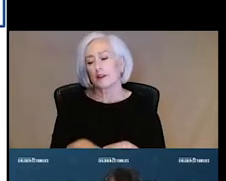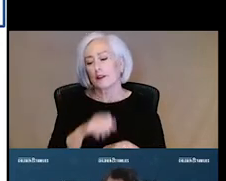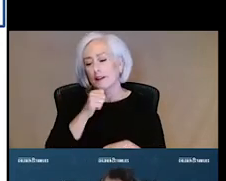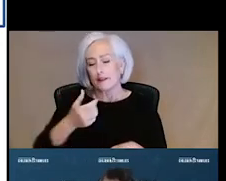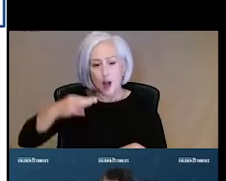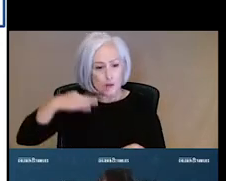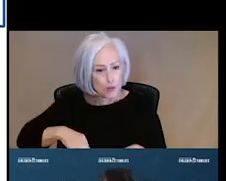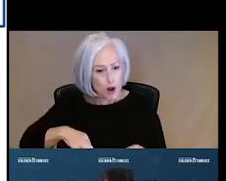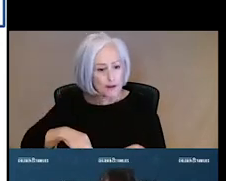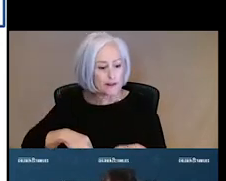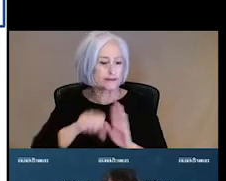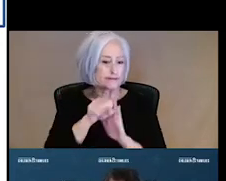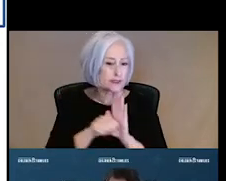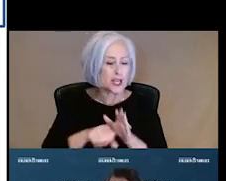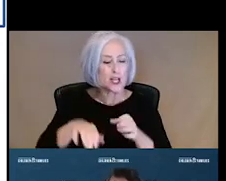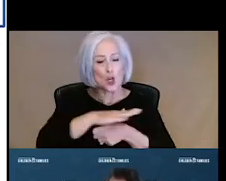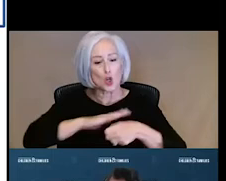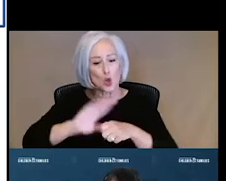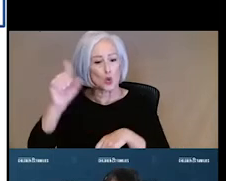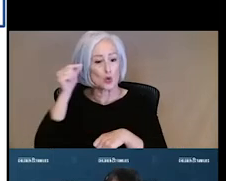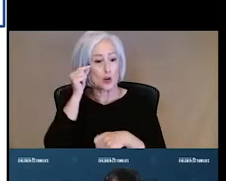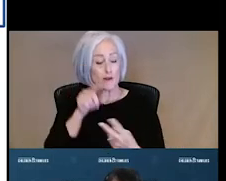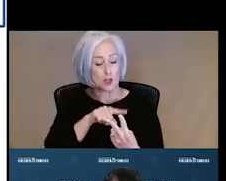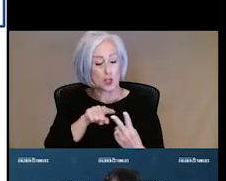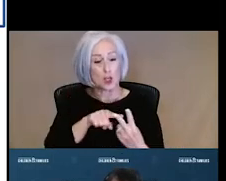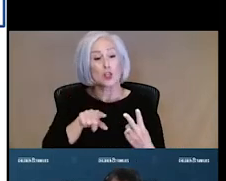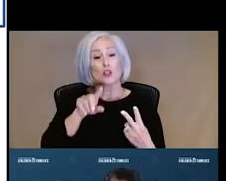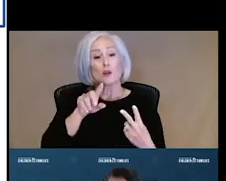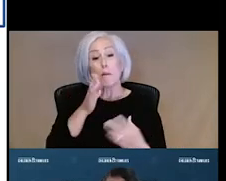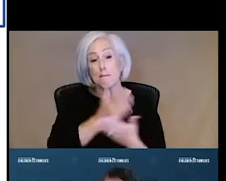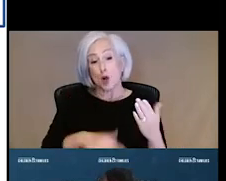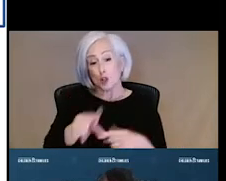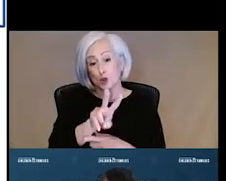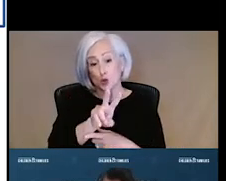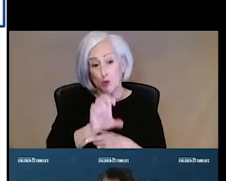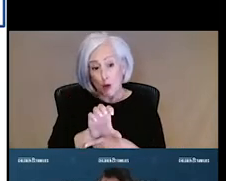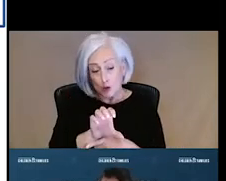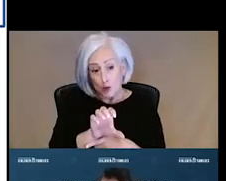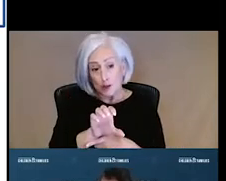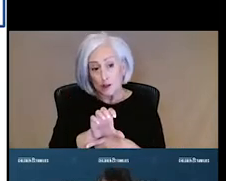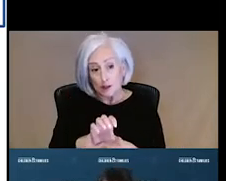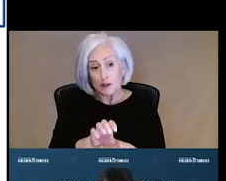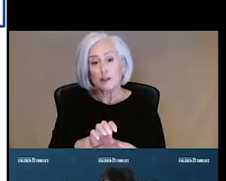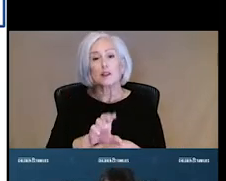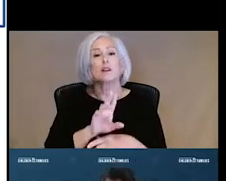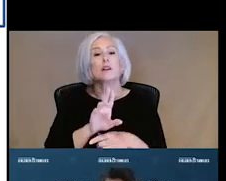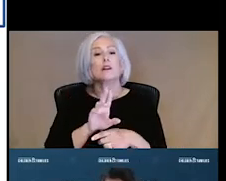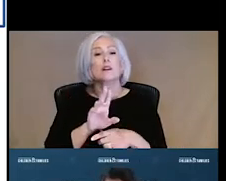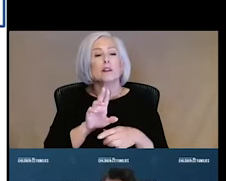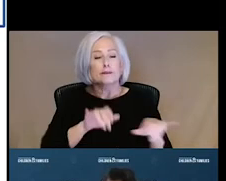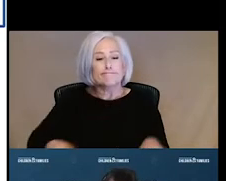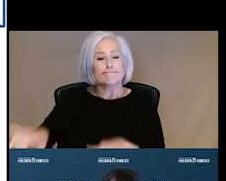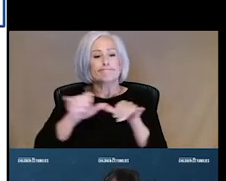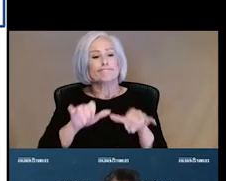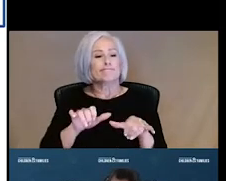and state and local government. The 2 CFR Part 200 is often referred to as uniform grant guidance or